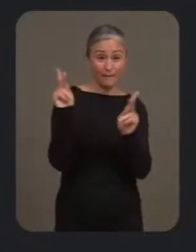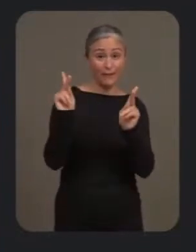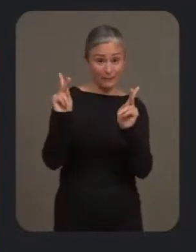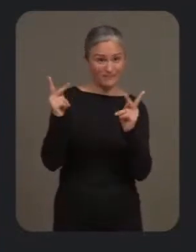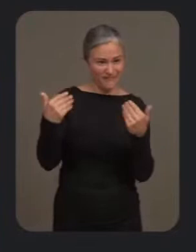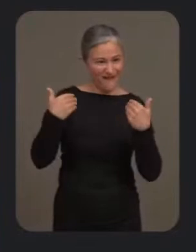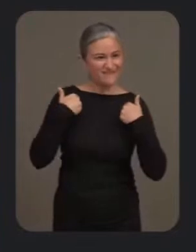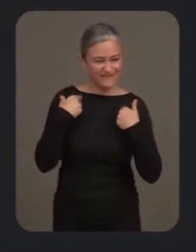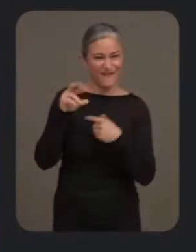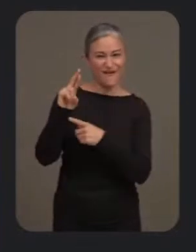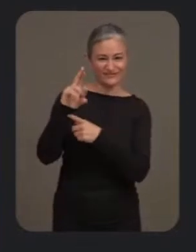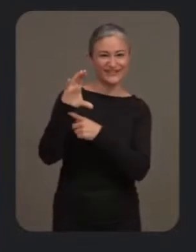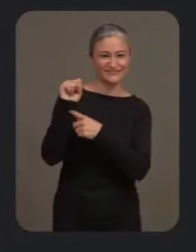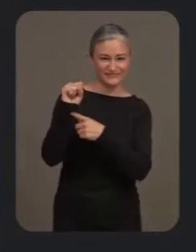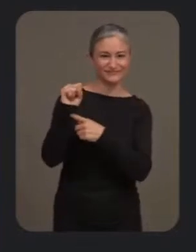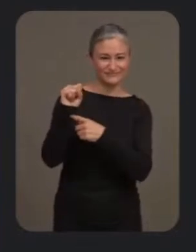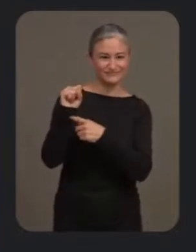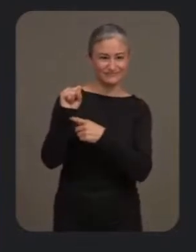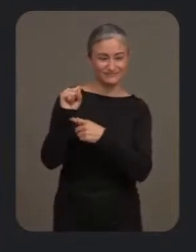million people with RCS.